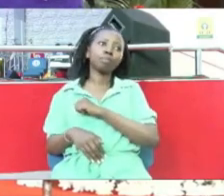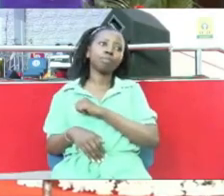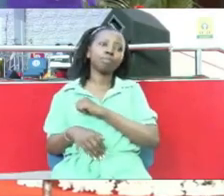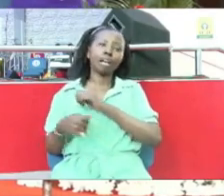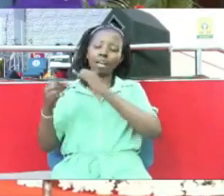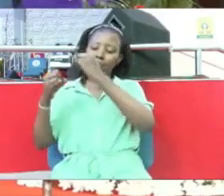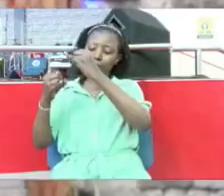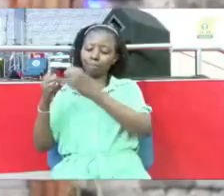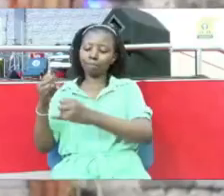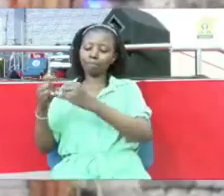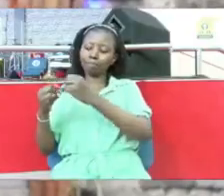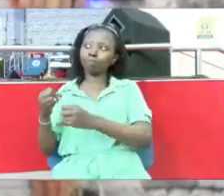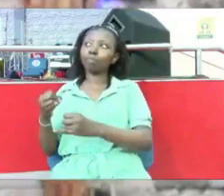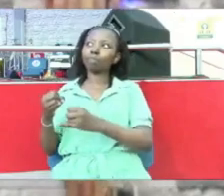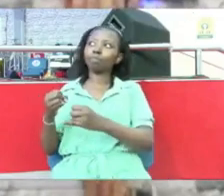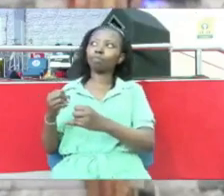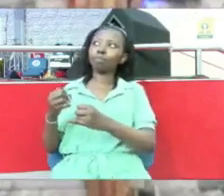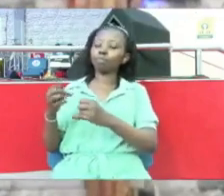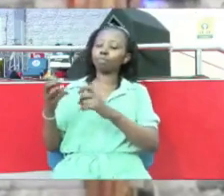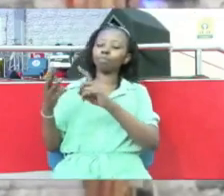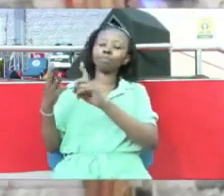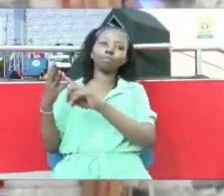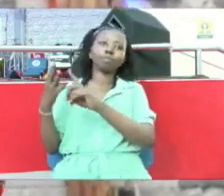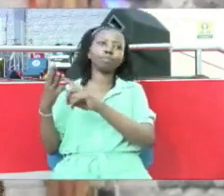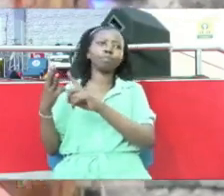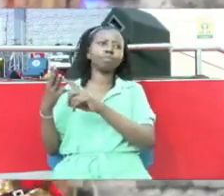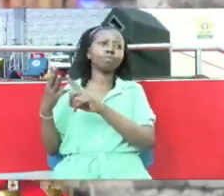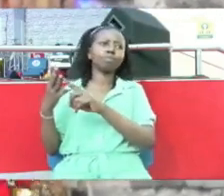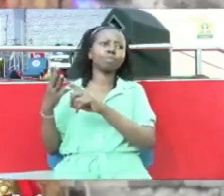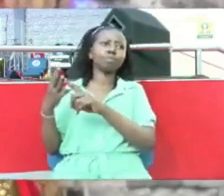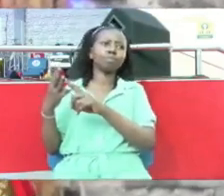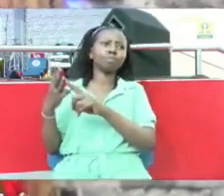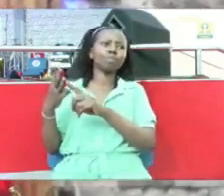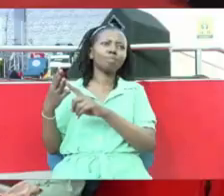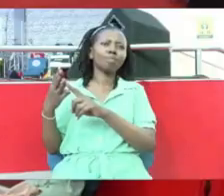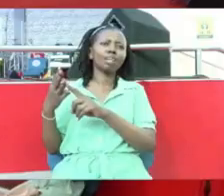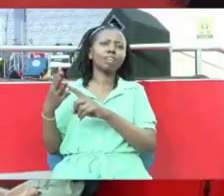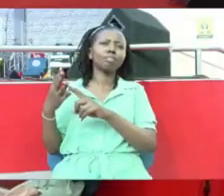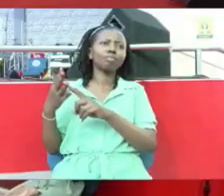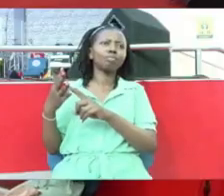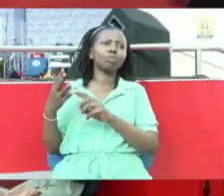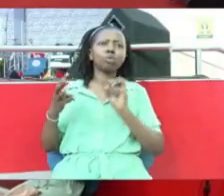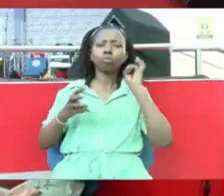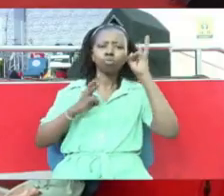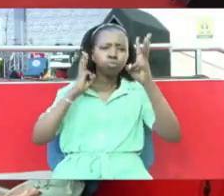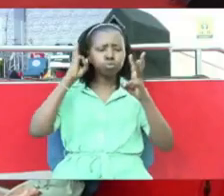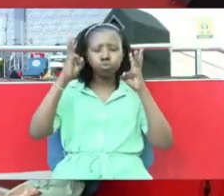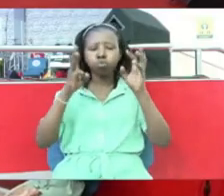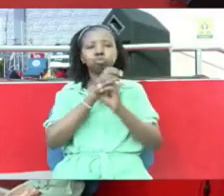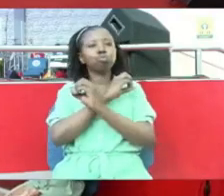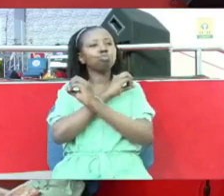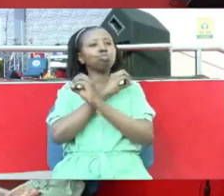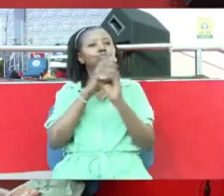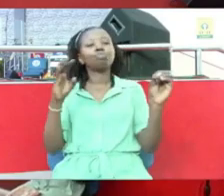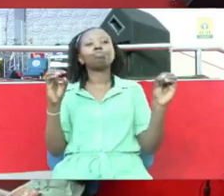finally, I refuse to worry or fret.